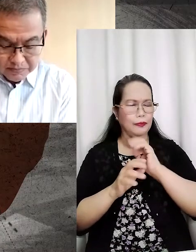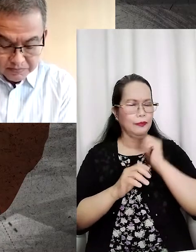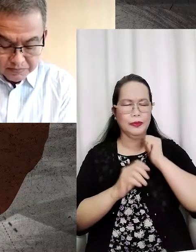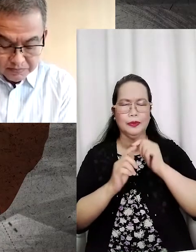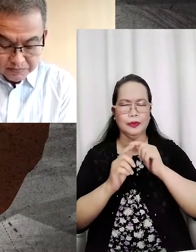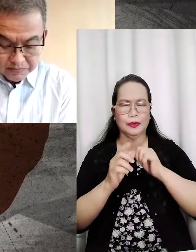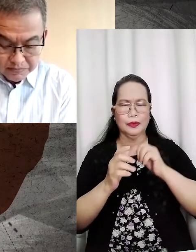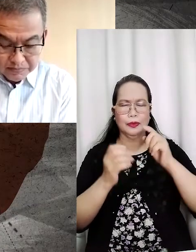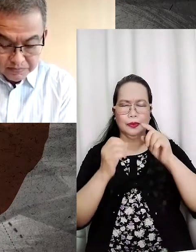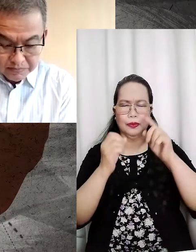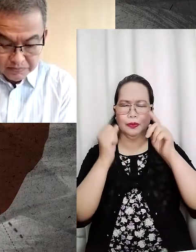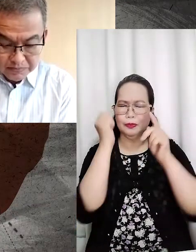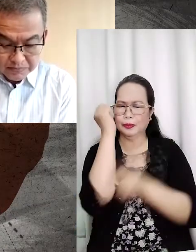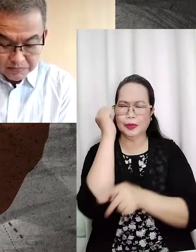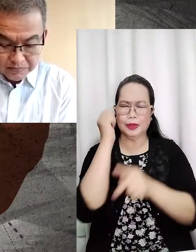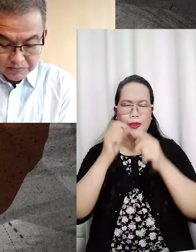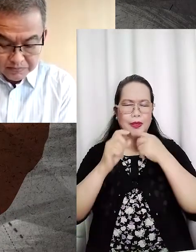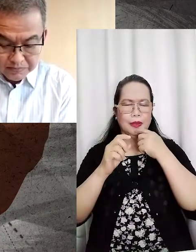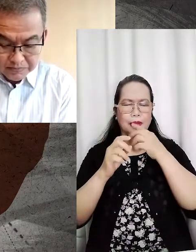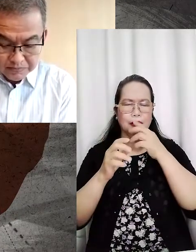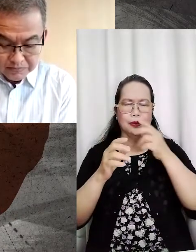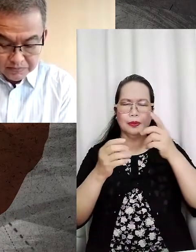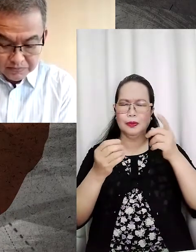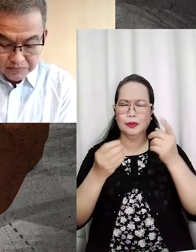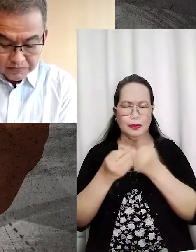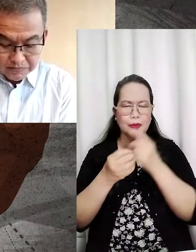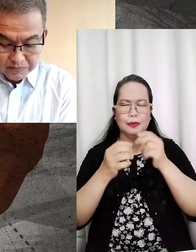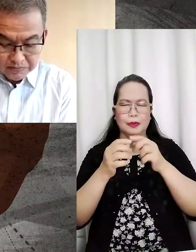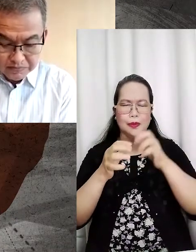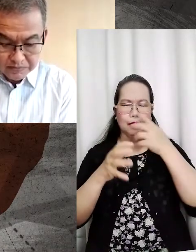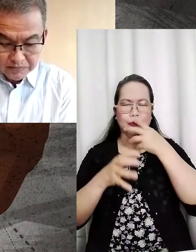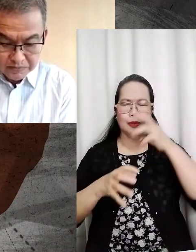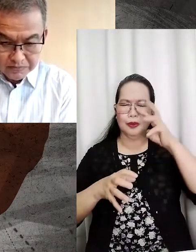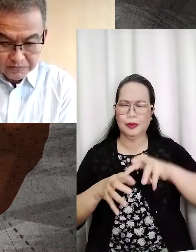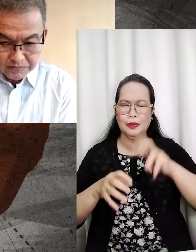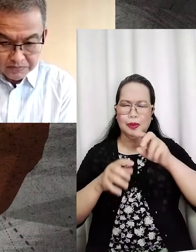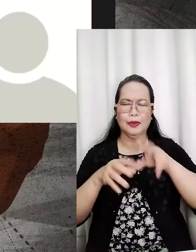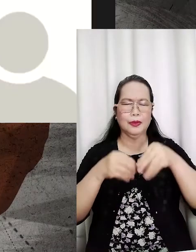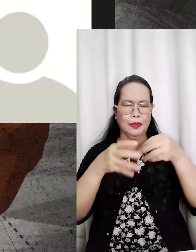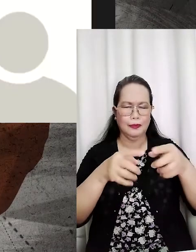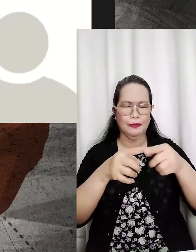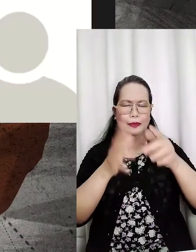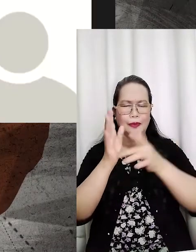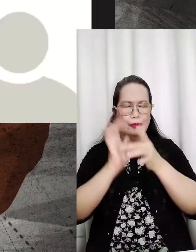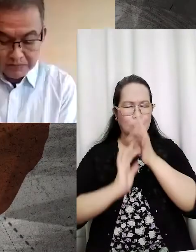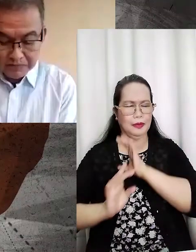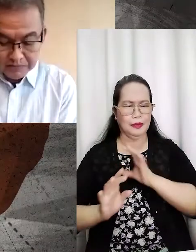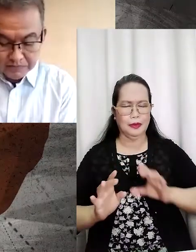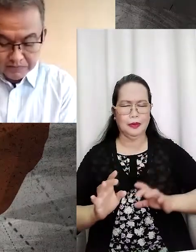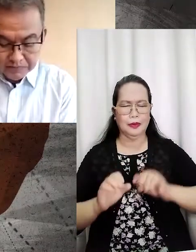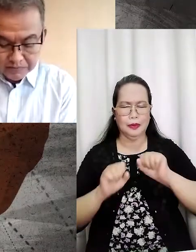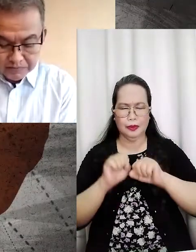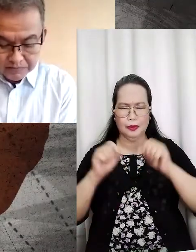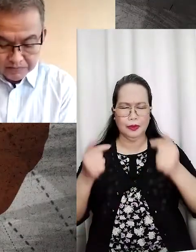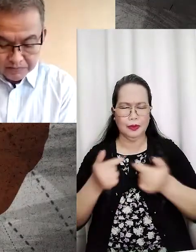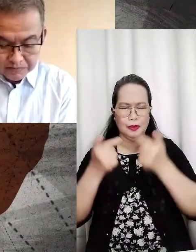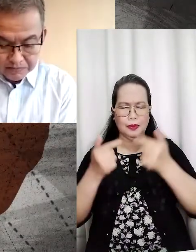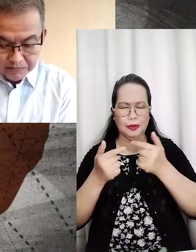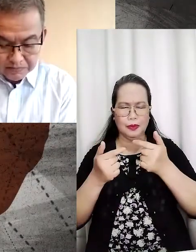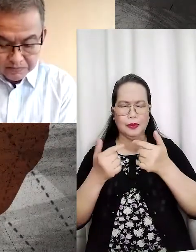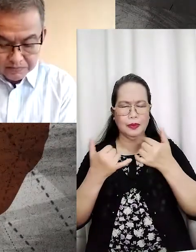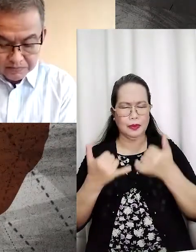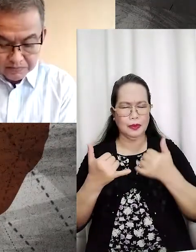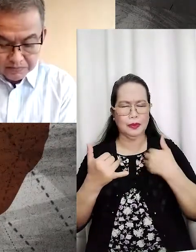your Son Jesus to bear all your wrath toward our sinfulness. To this we are